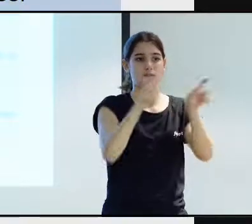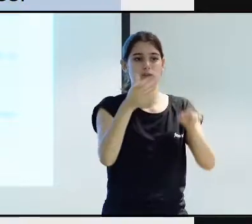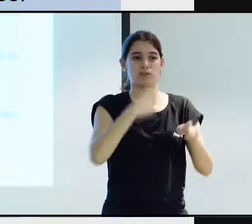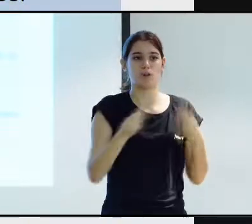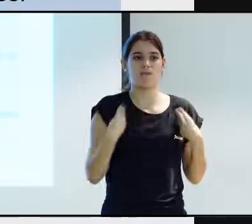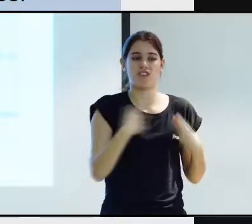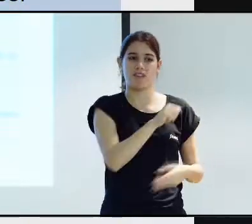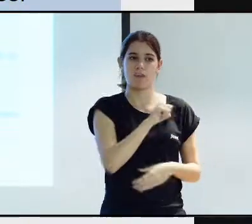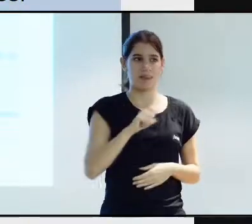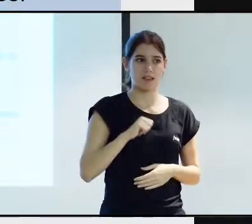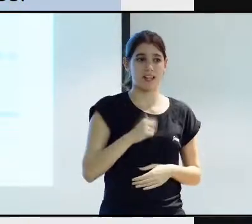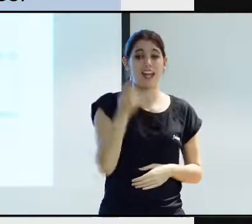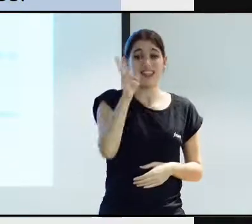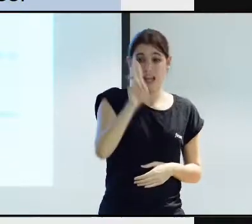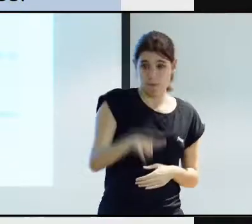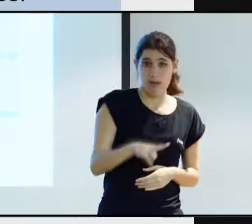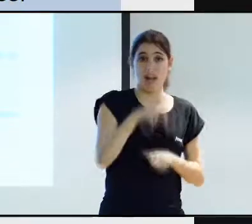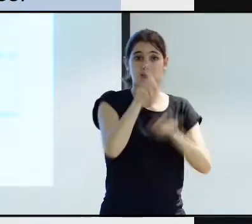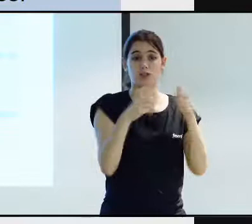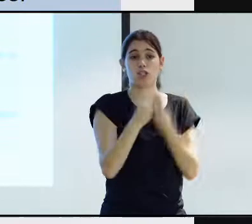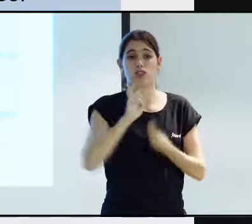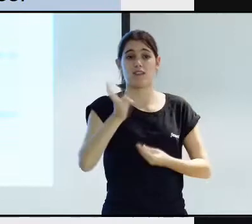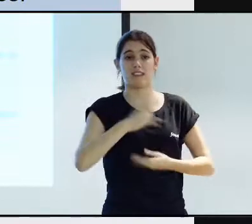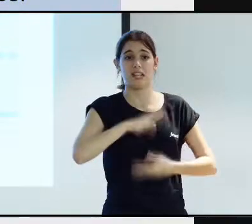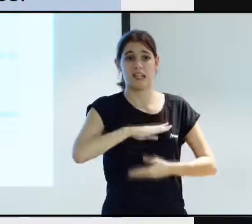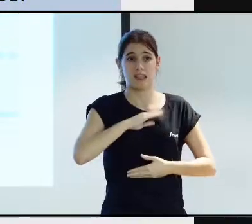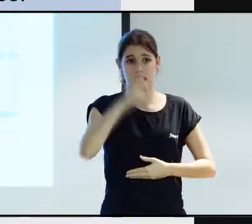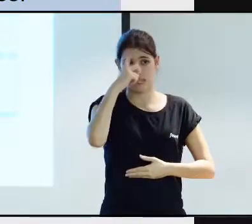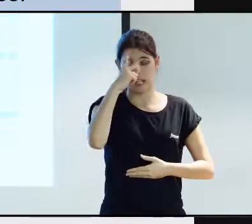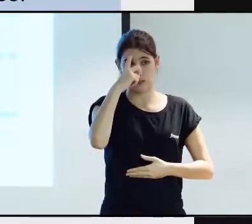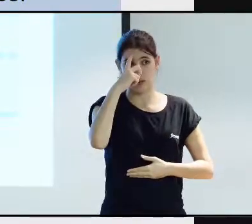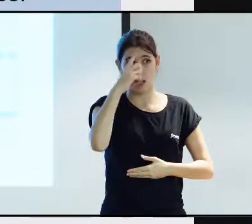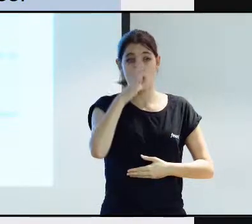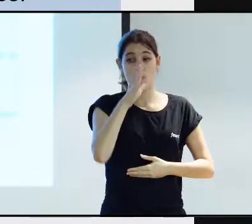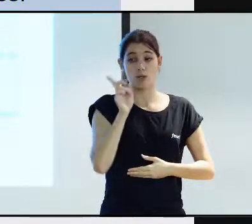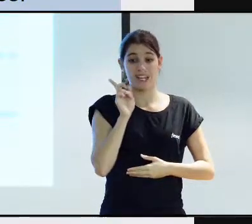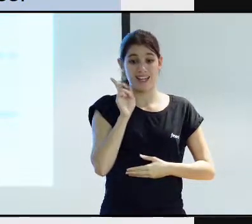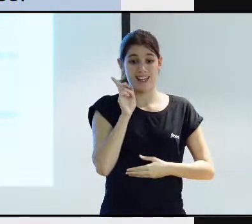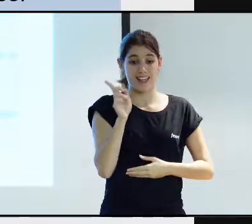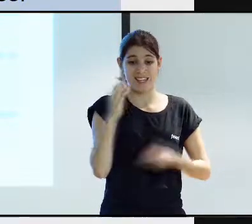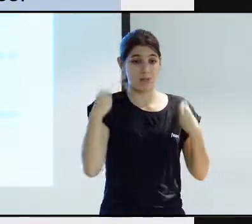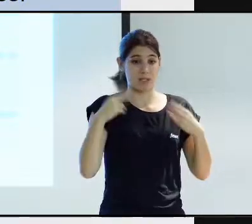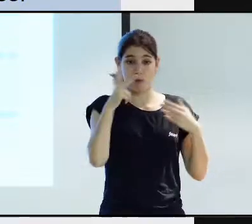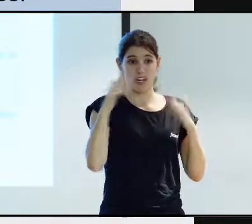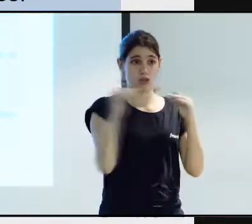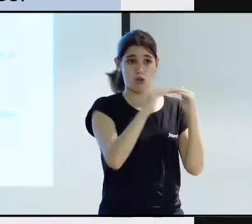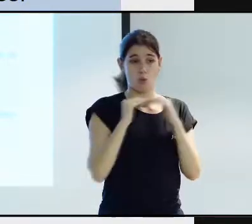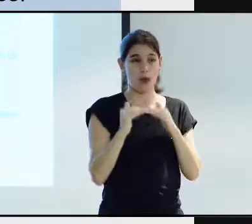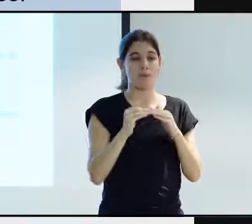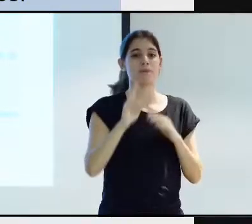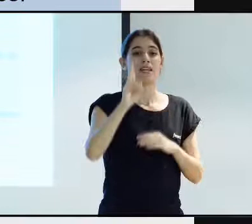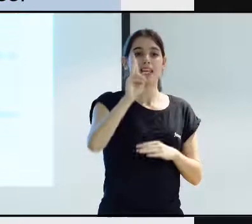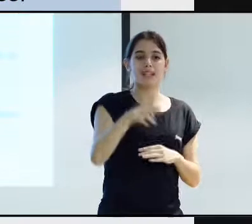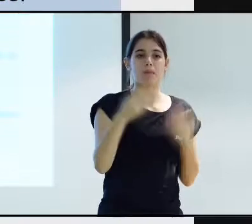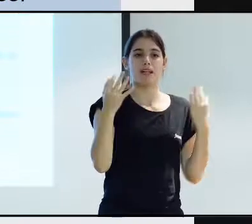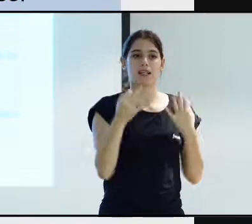we try to make things simple to understand, because these people have the